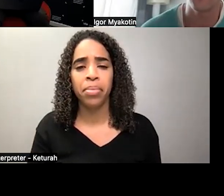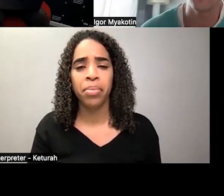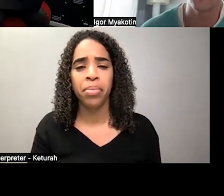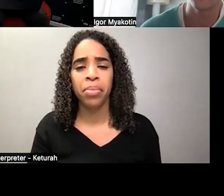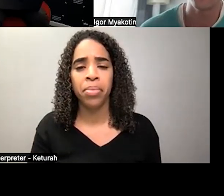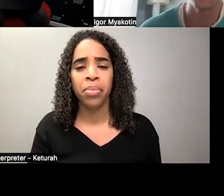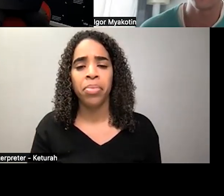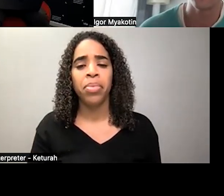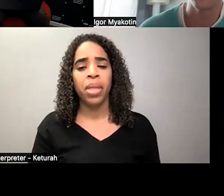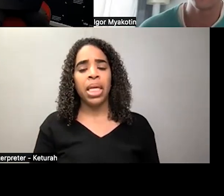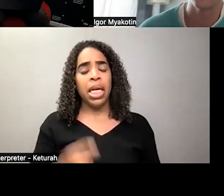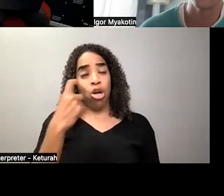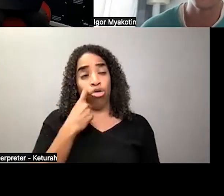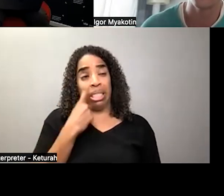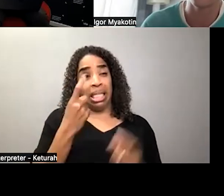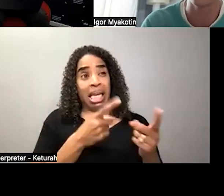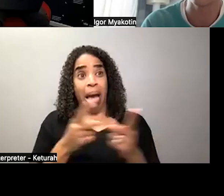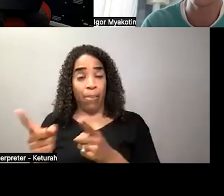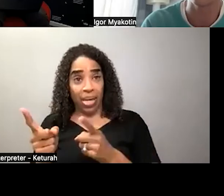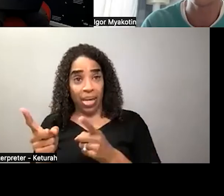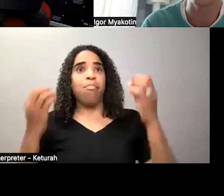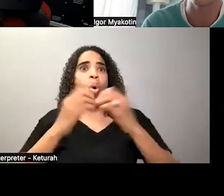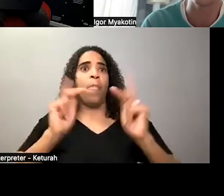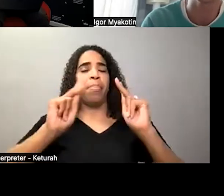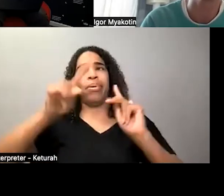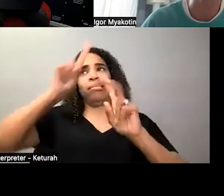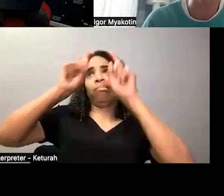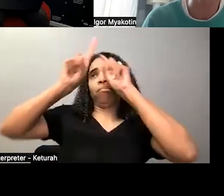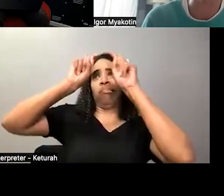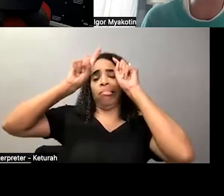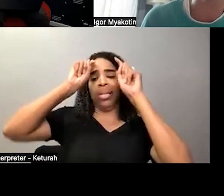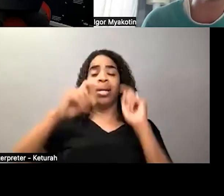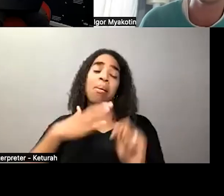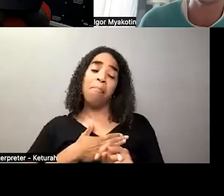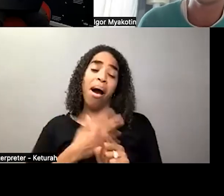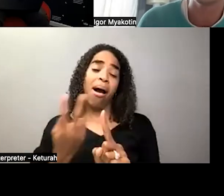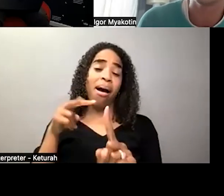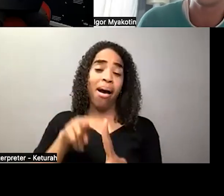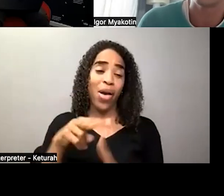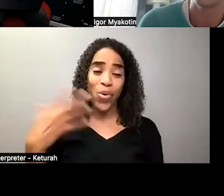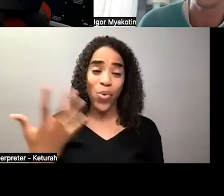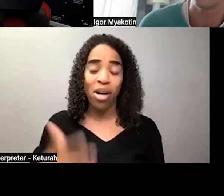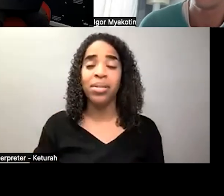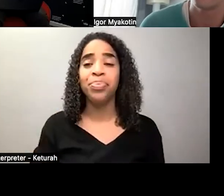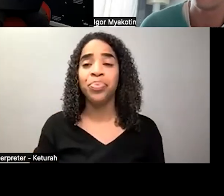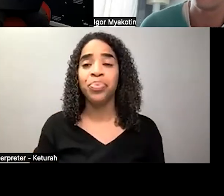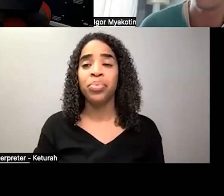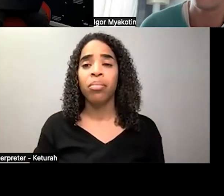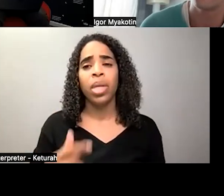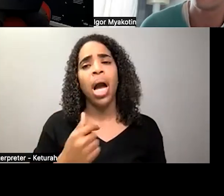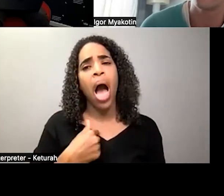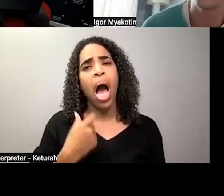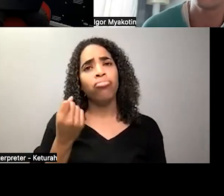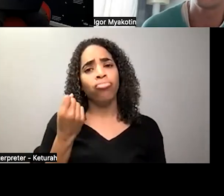know, this type of questions as well, because, you know, from my point of view, on one side, I can understand